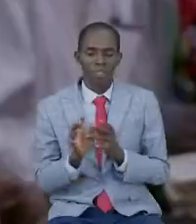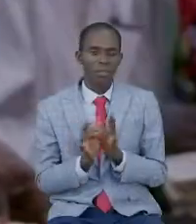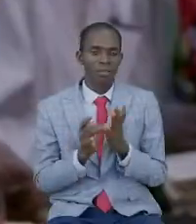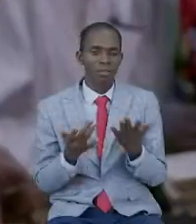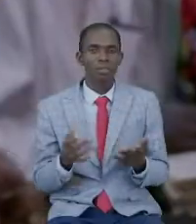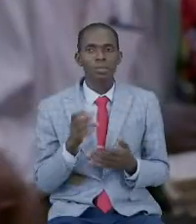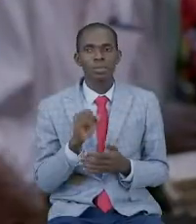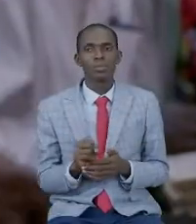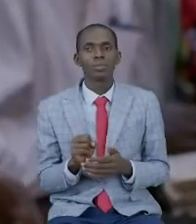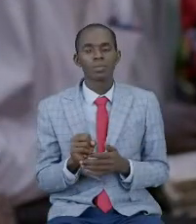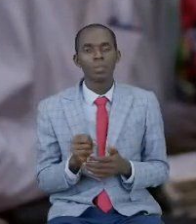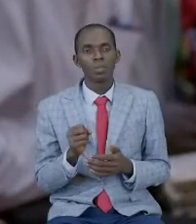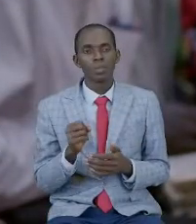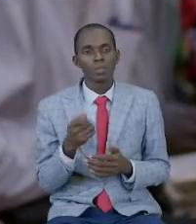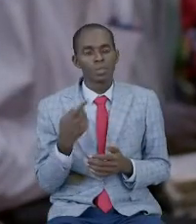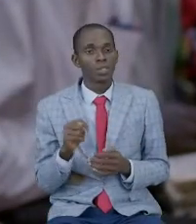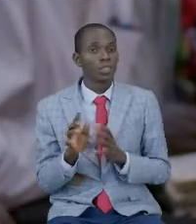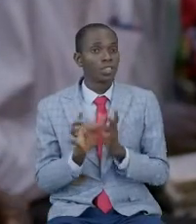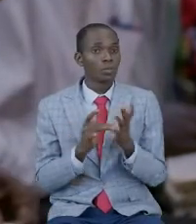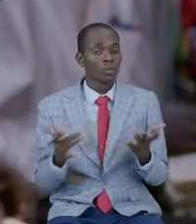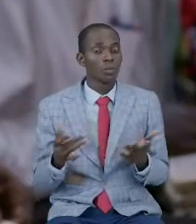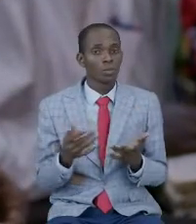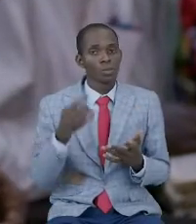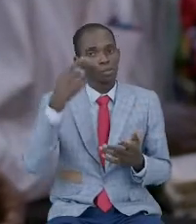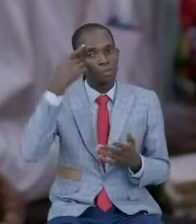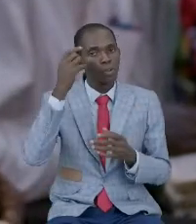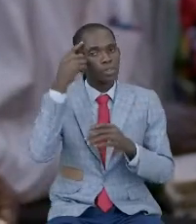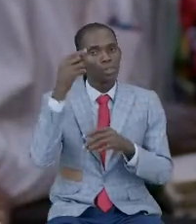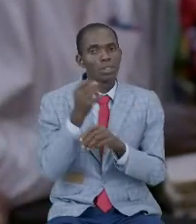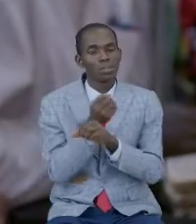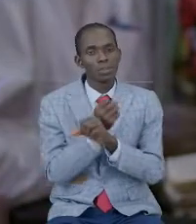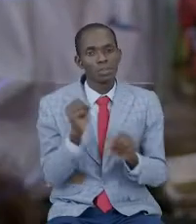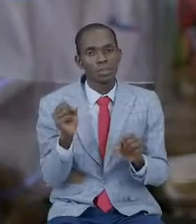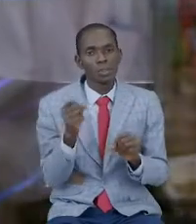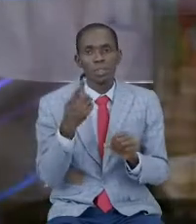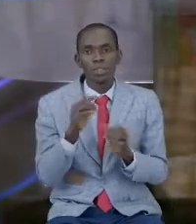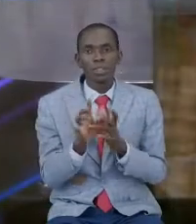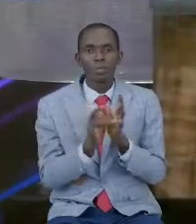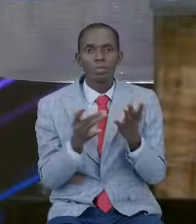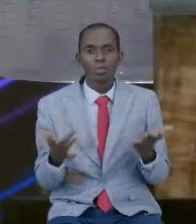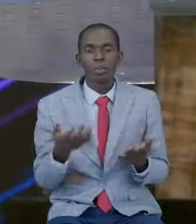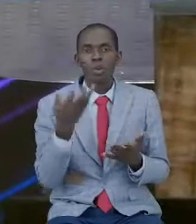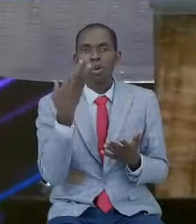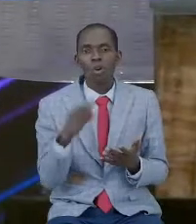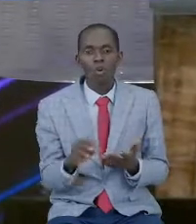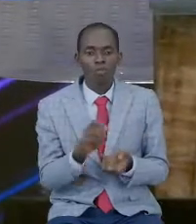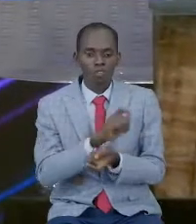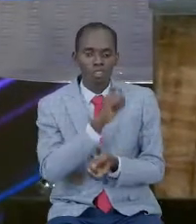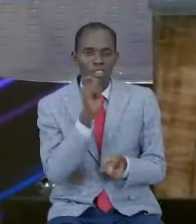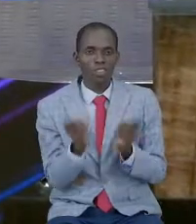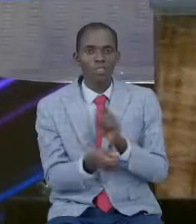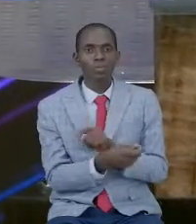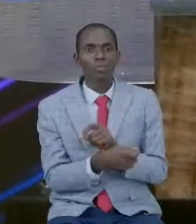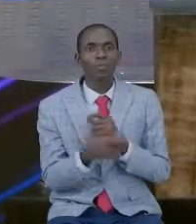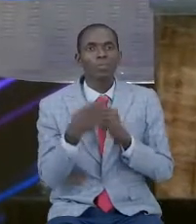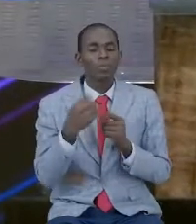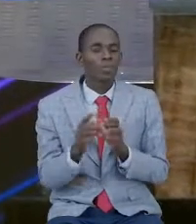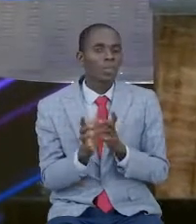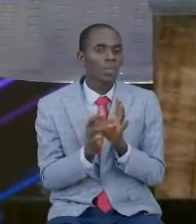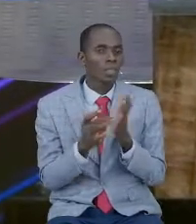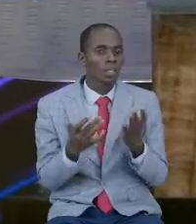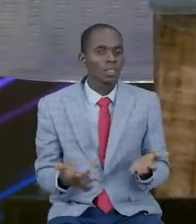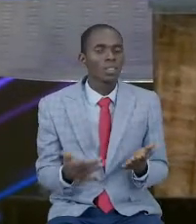scriptures of salvation, the scriptures of transformation, the scriptures